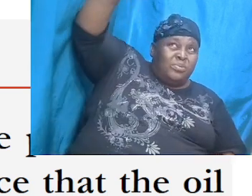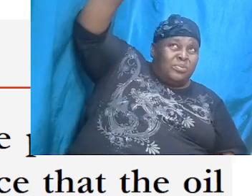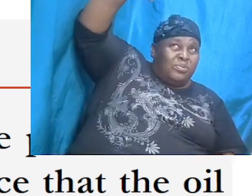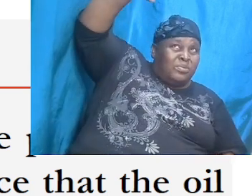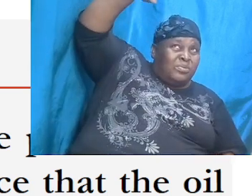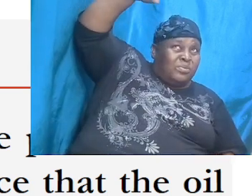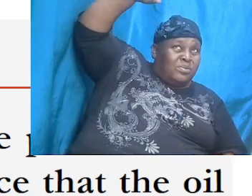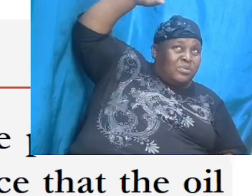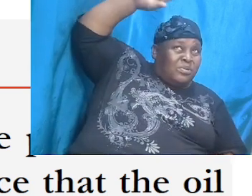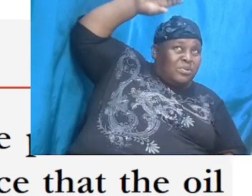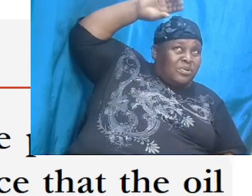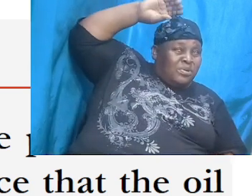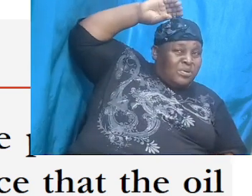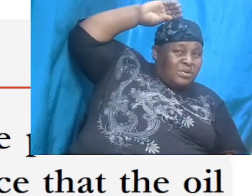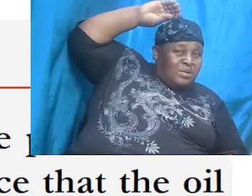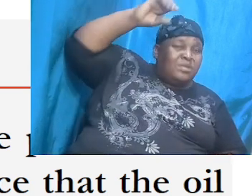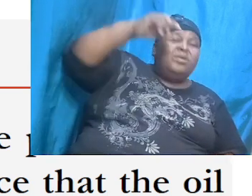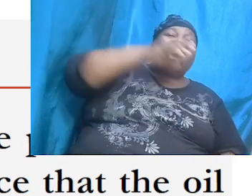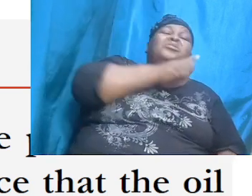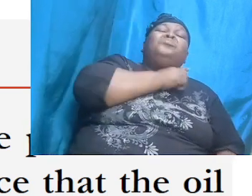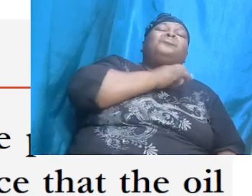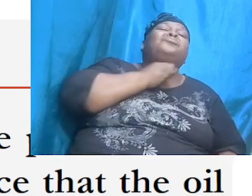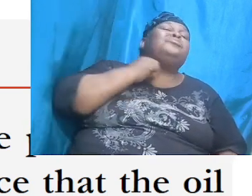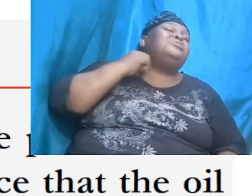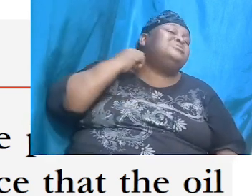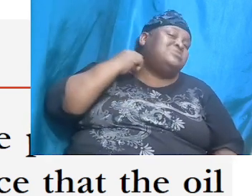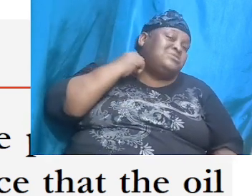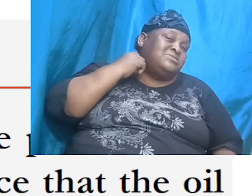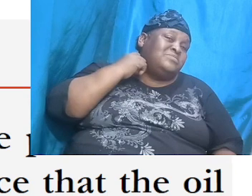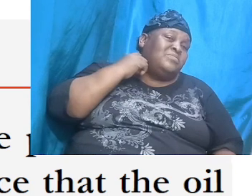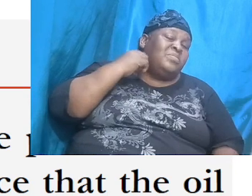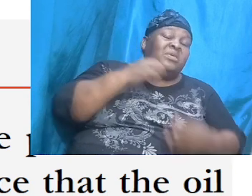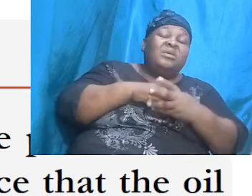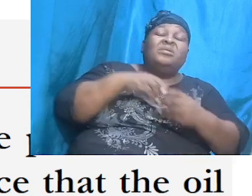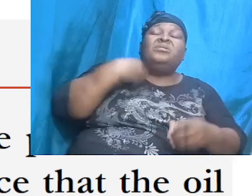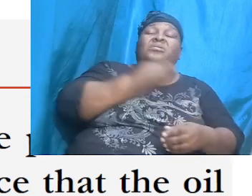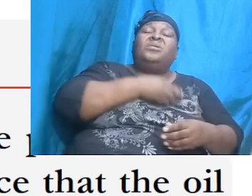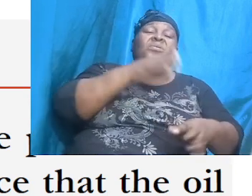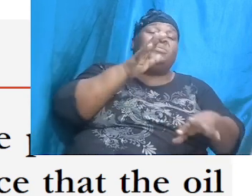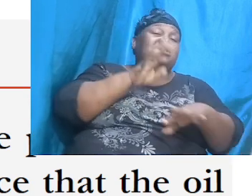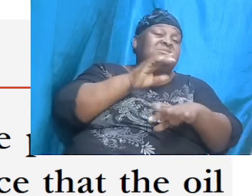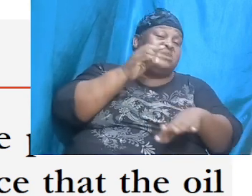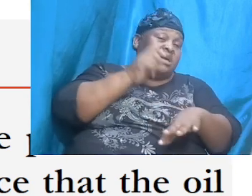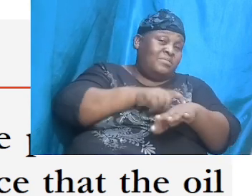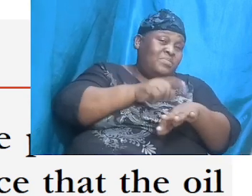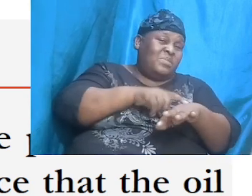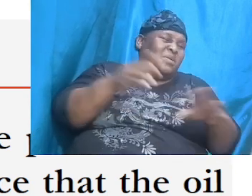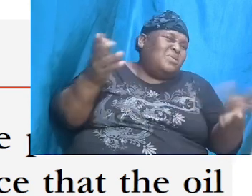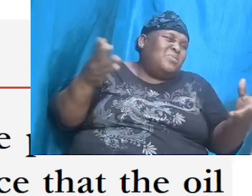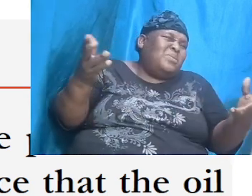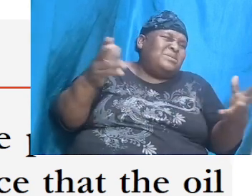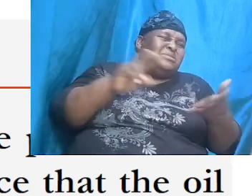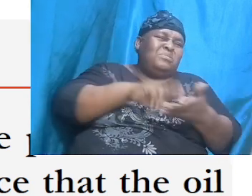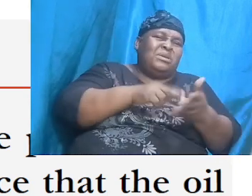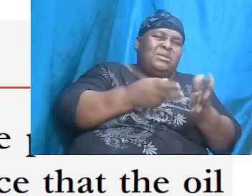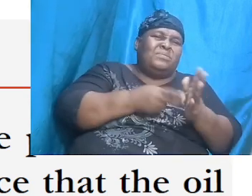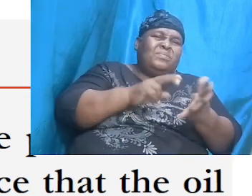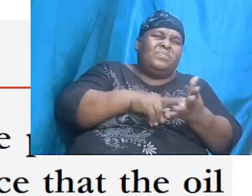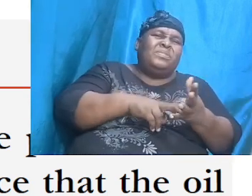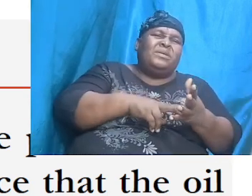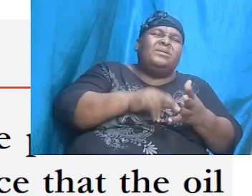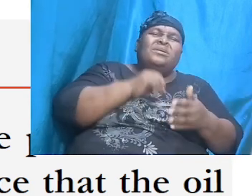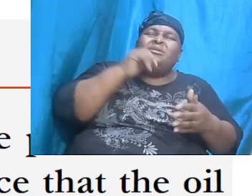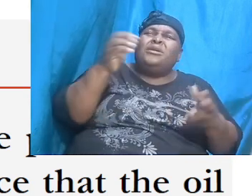upon the priest. Now, you might say, okay, in our time, What does that mean? That has not